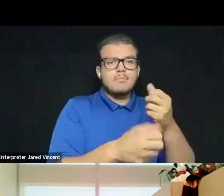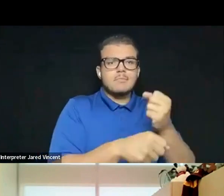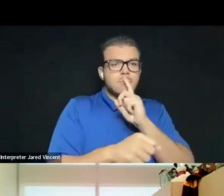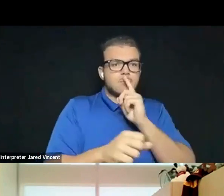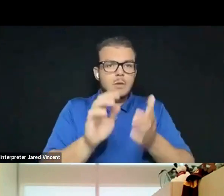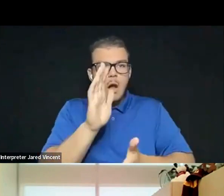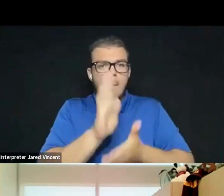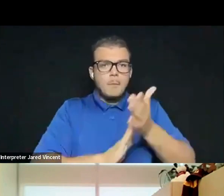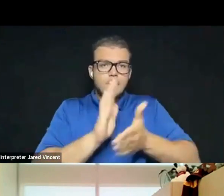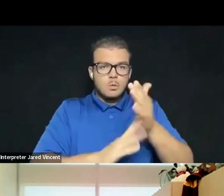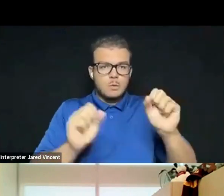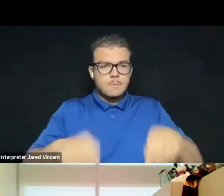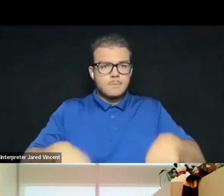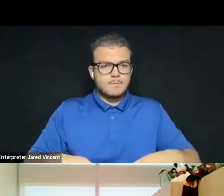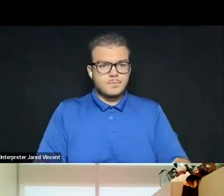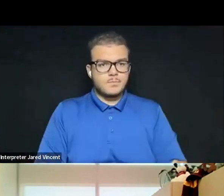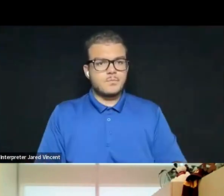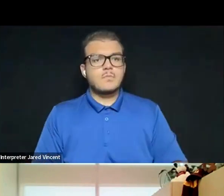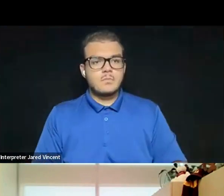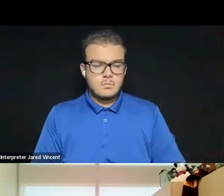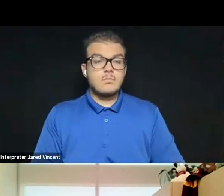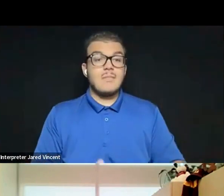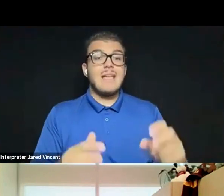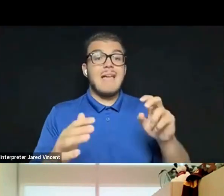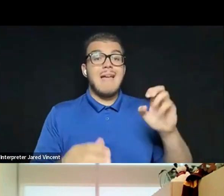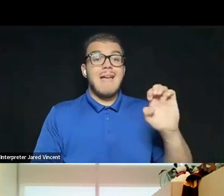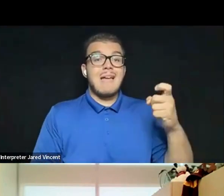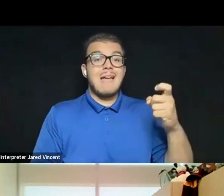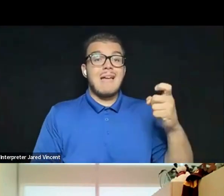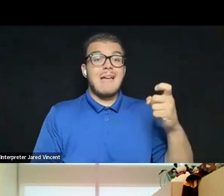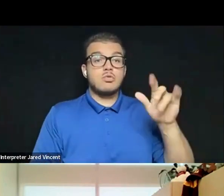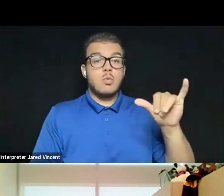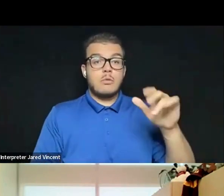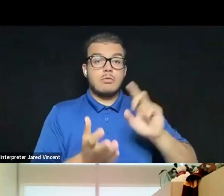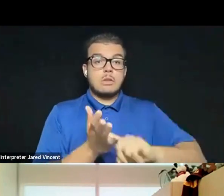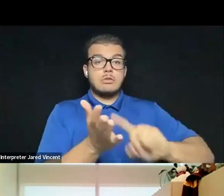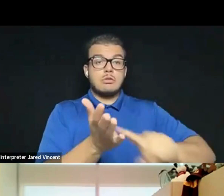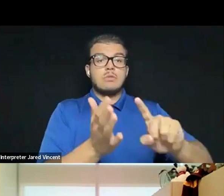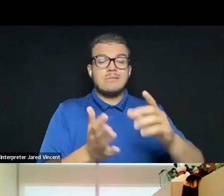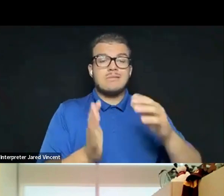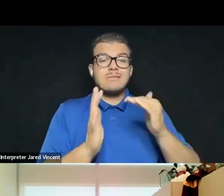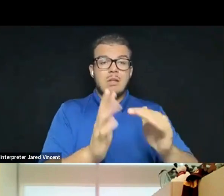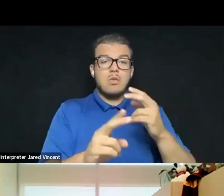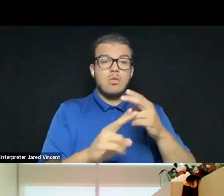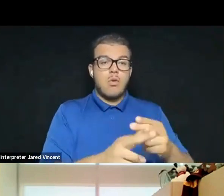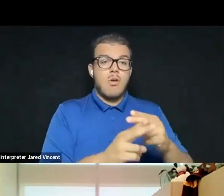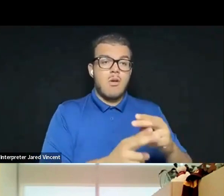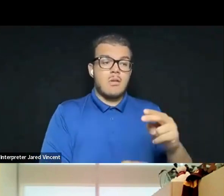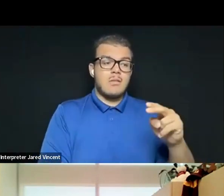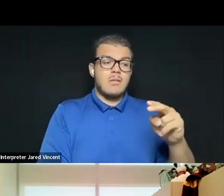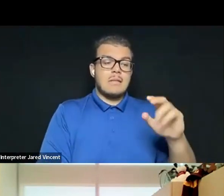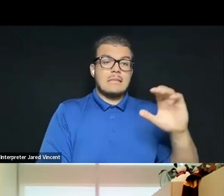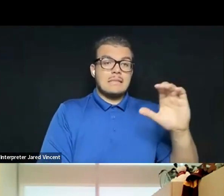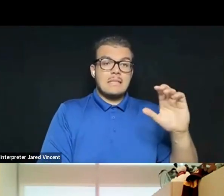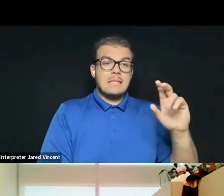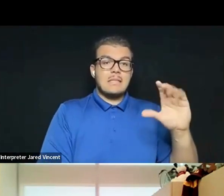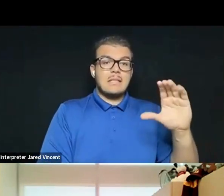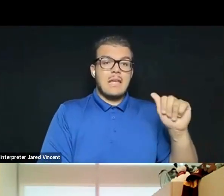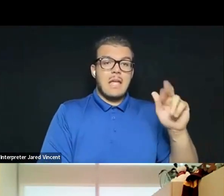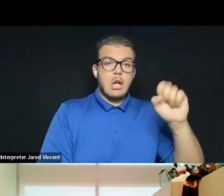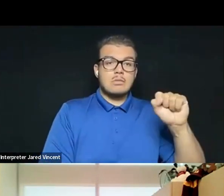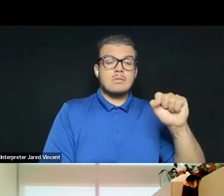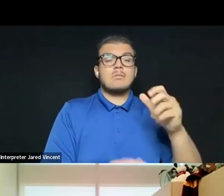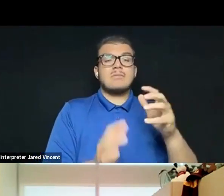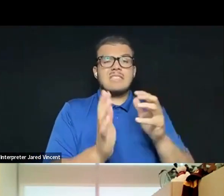operational. And our exploratory research study was called CCARE's Cancer Care and Racial Equity Study. And this is when